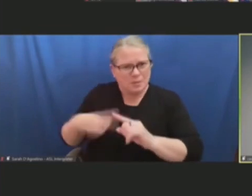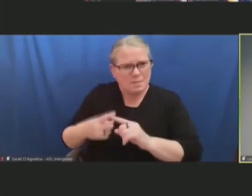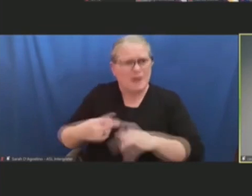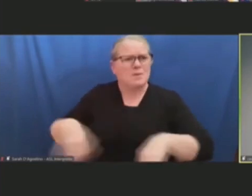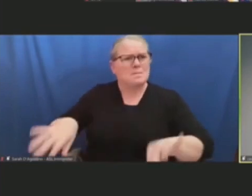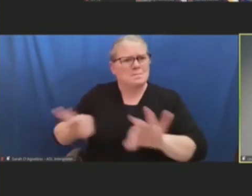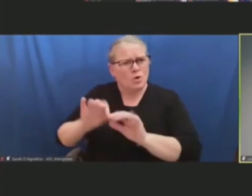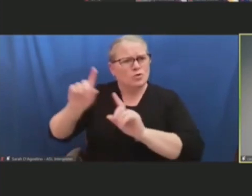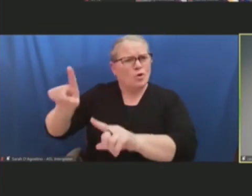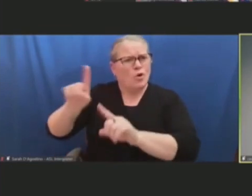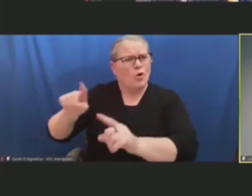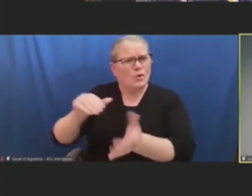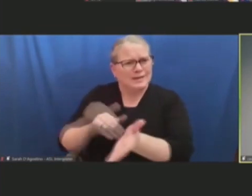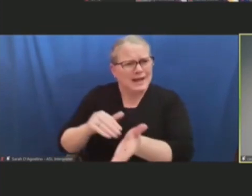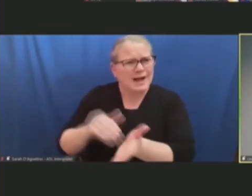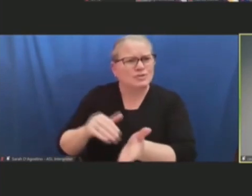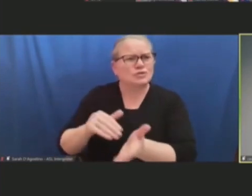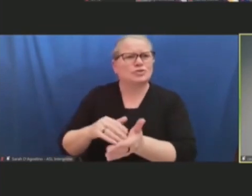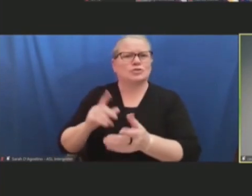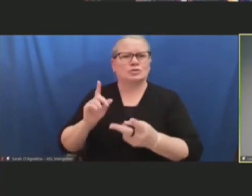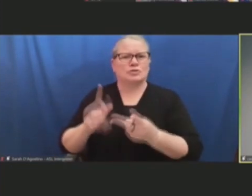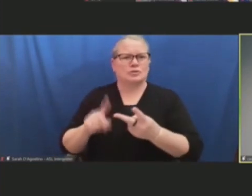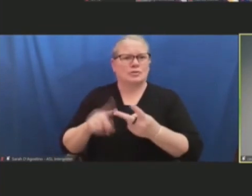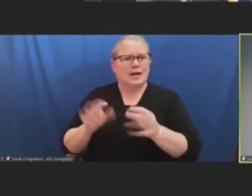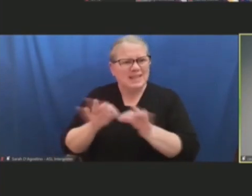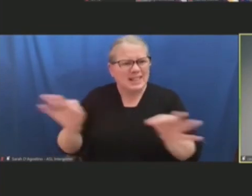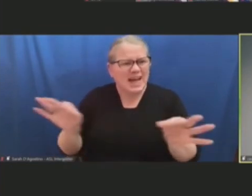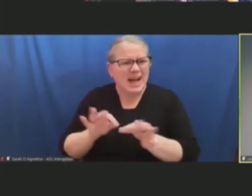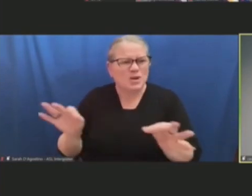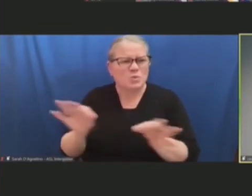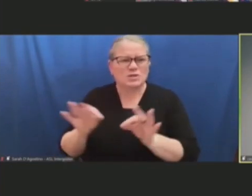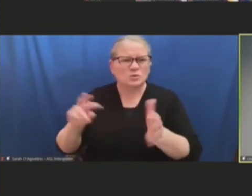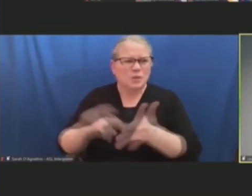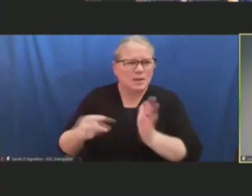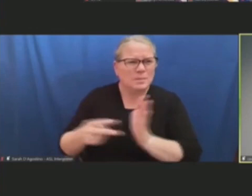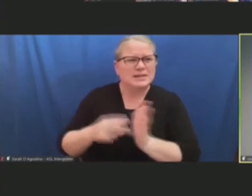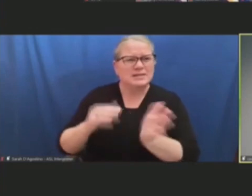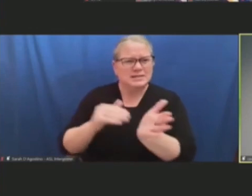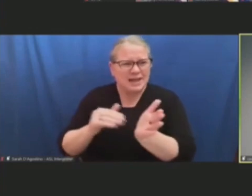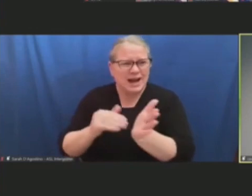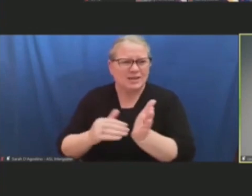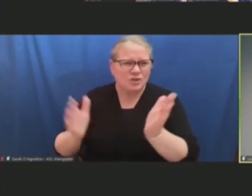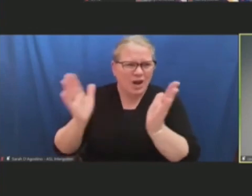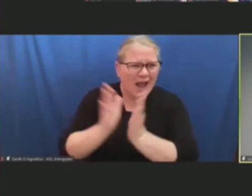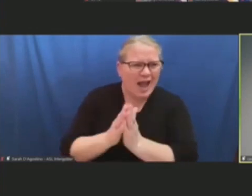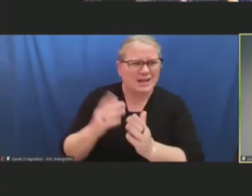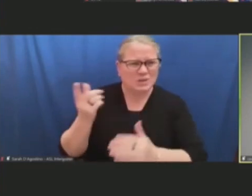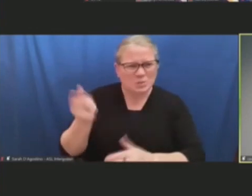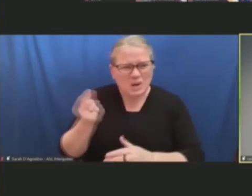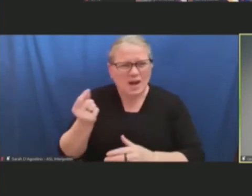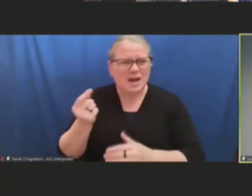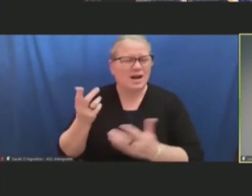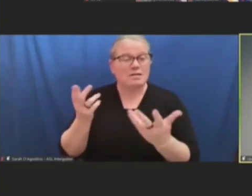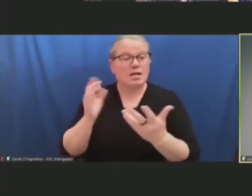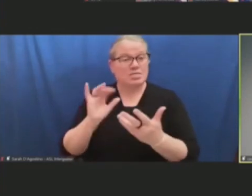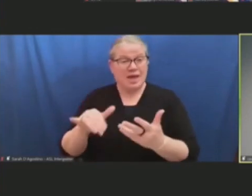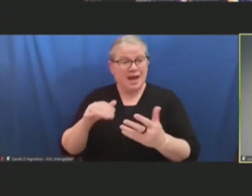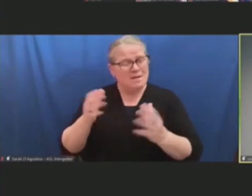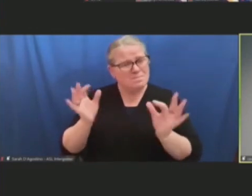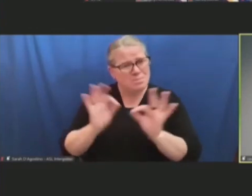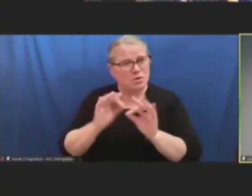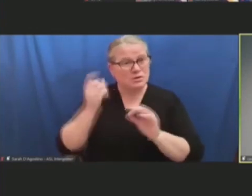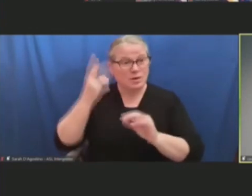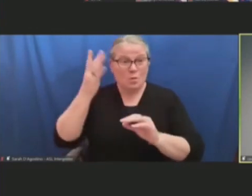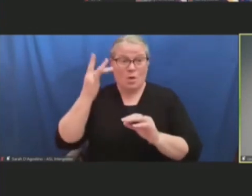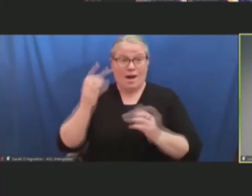services, understanding the language and what they need to do when their doctors ask them to do things. Because again, we don't know how much time we have